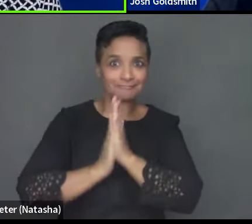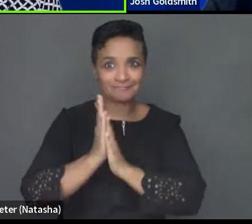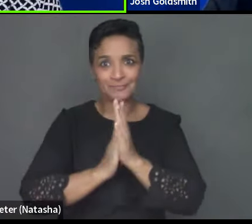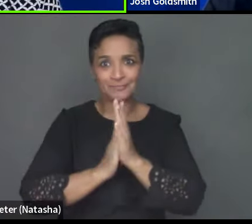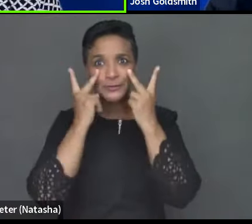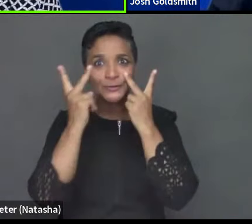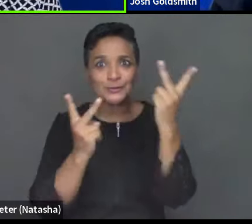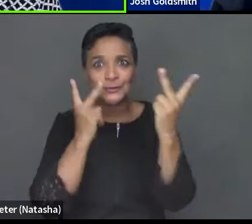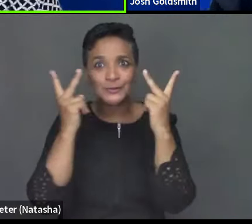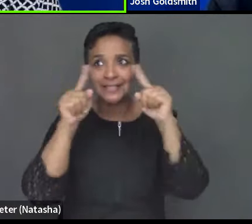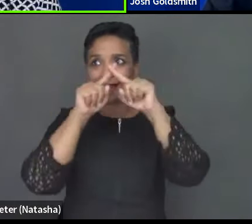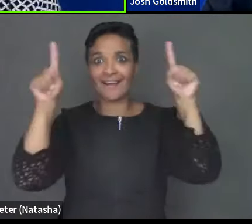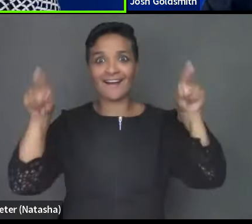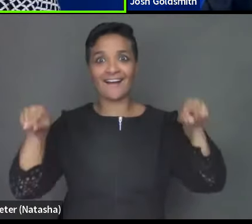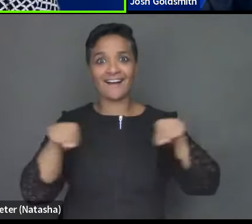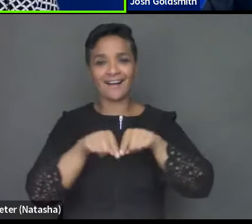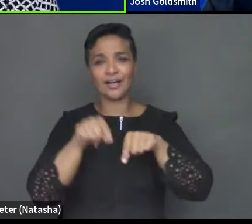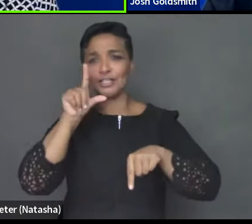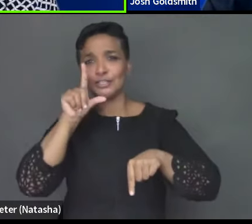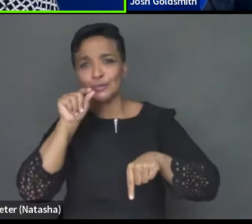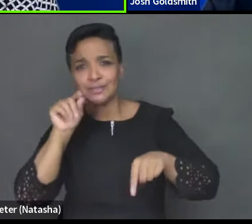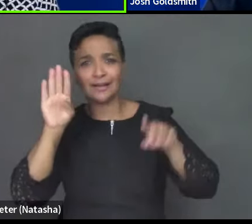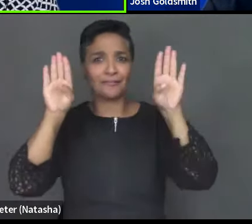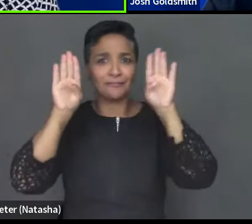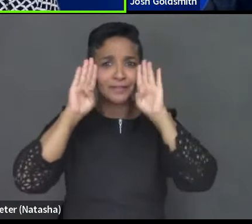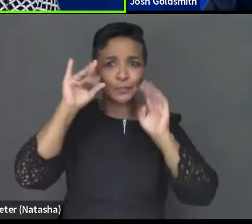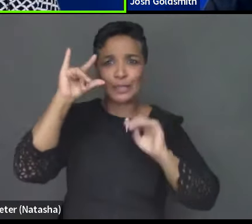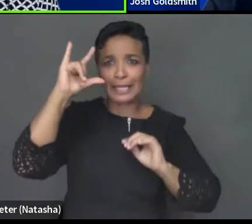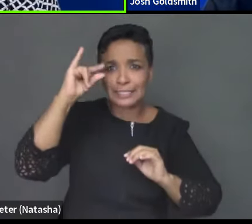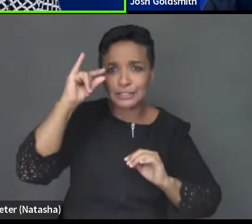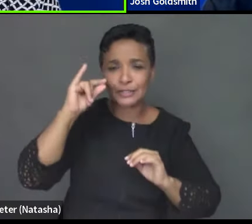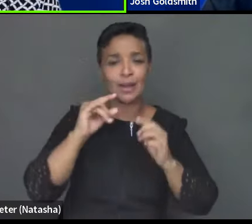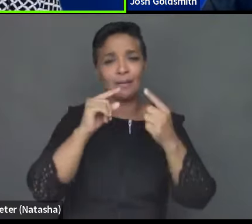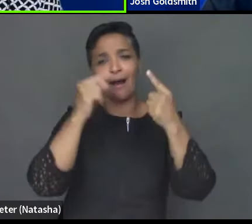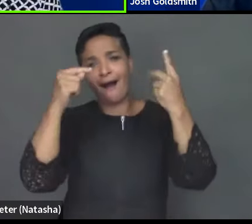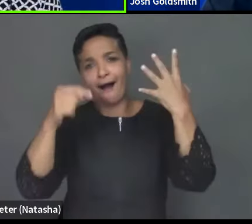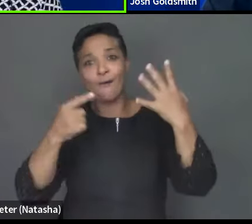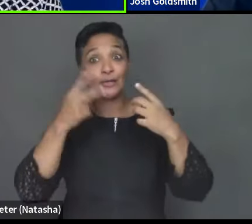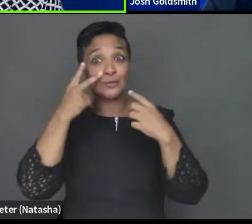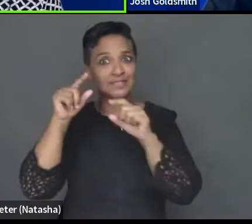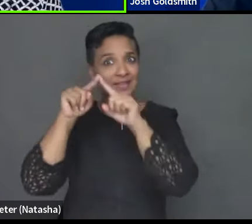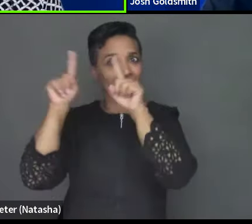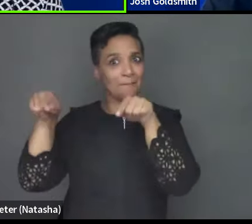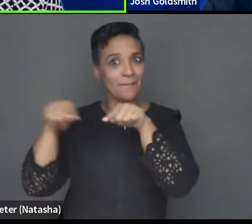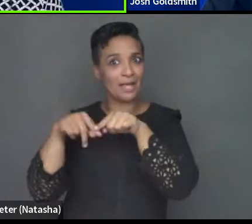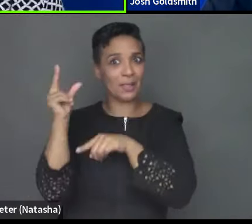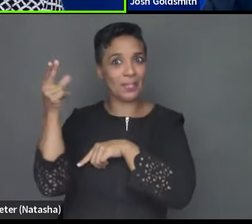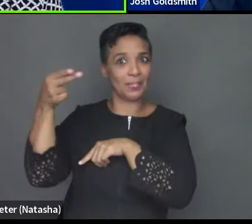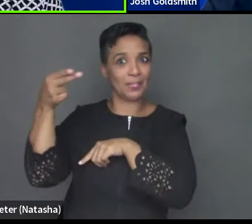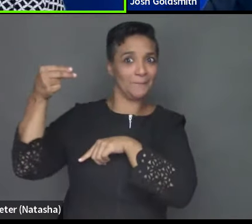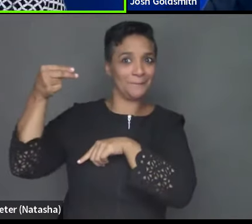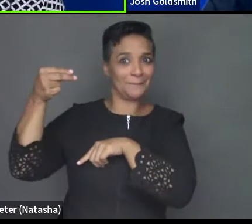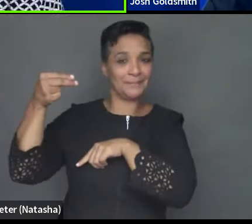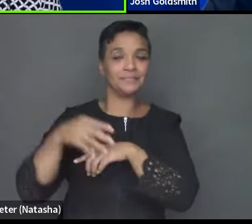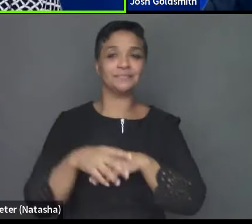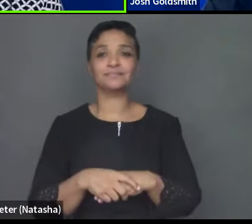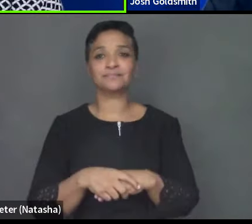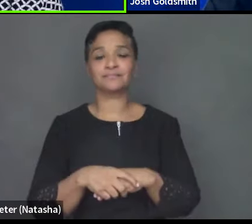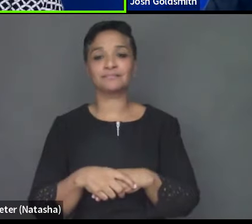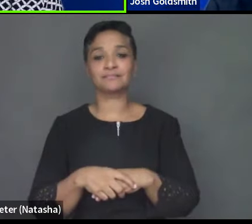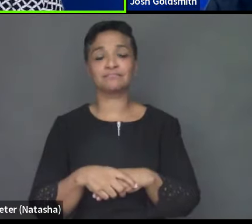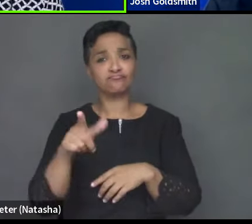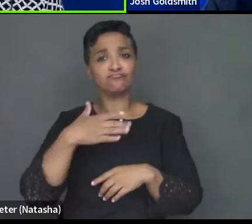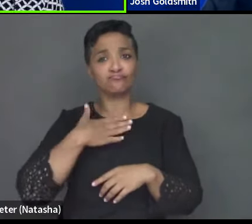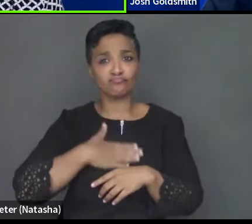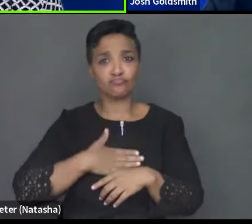on social media. And of course, if you want us to, share and retweet you or